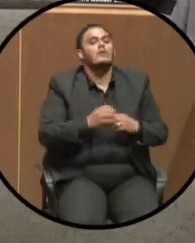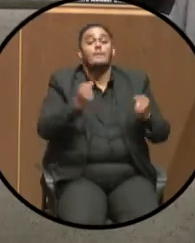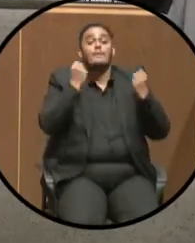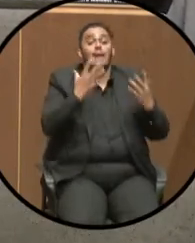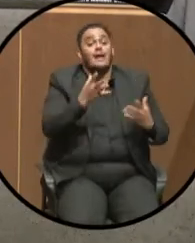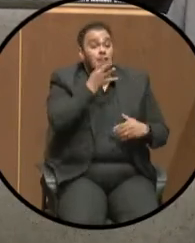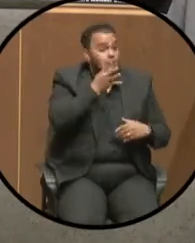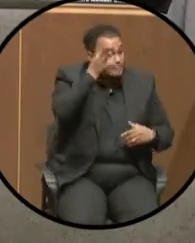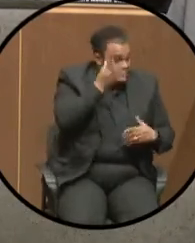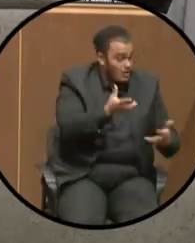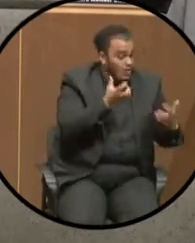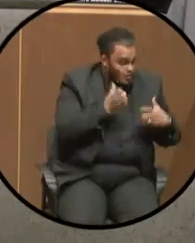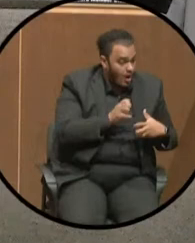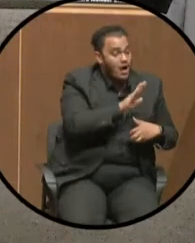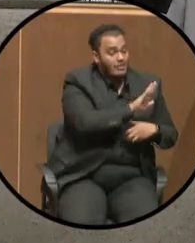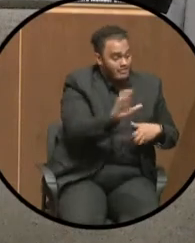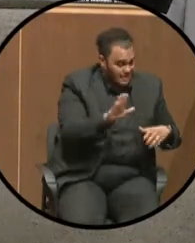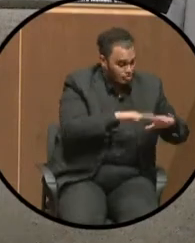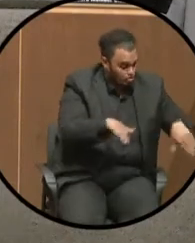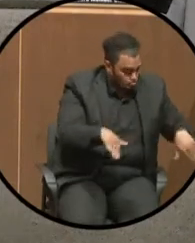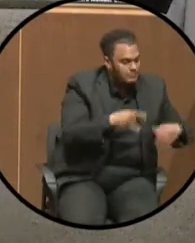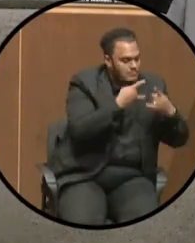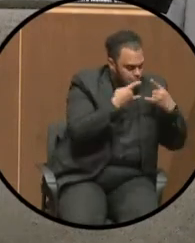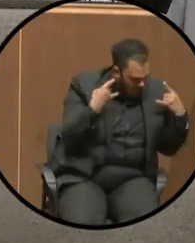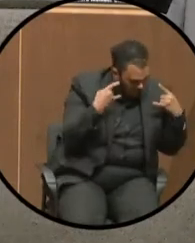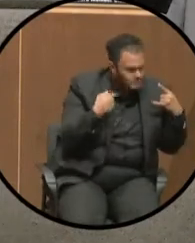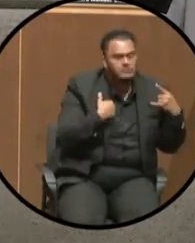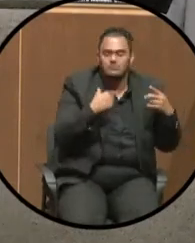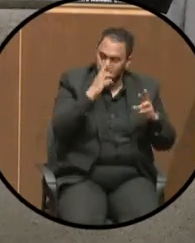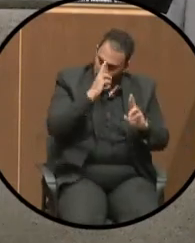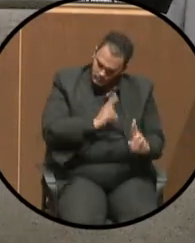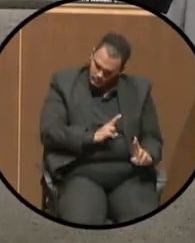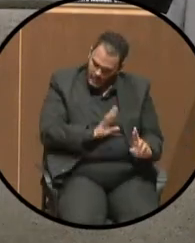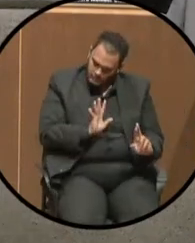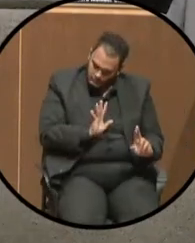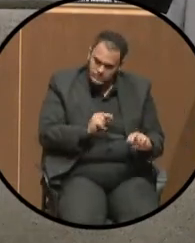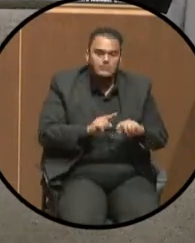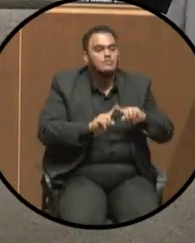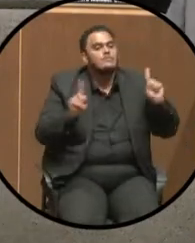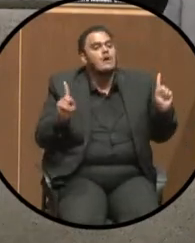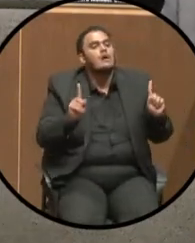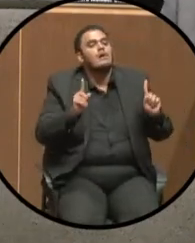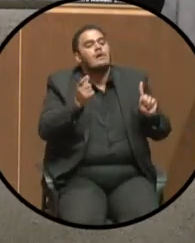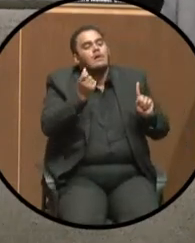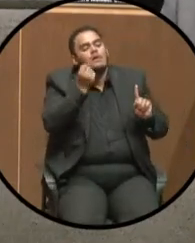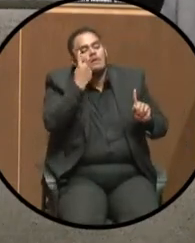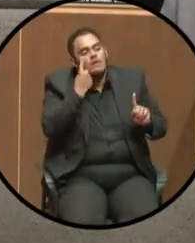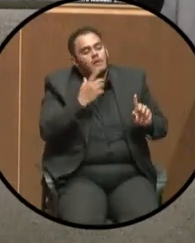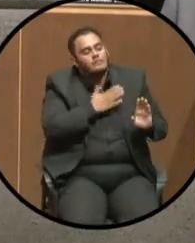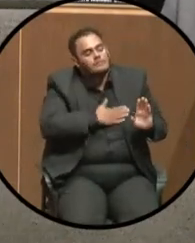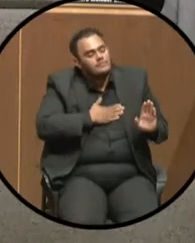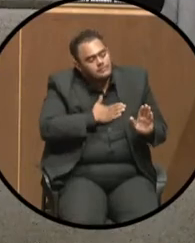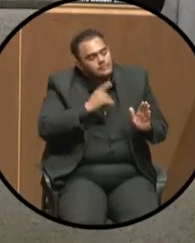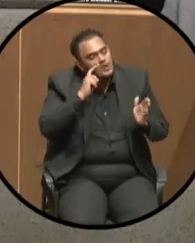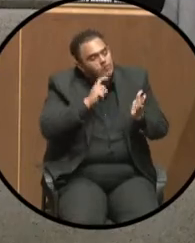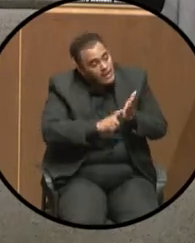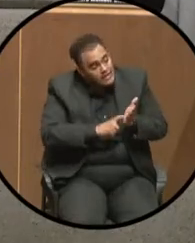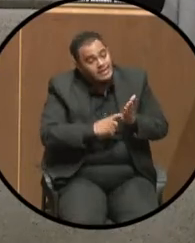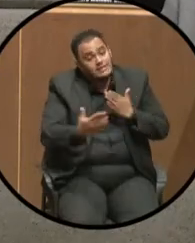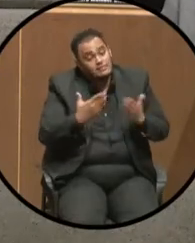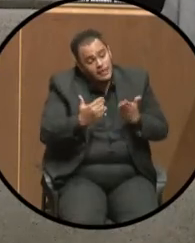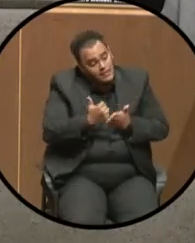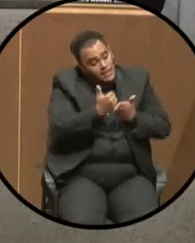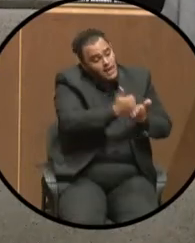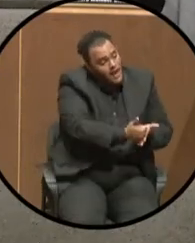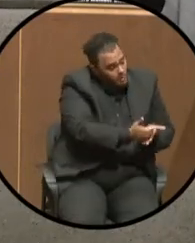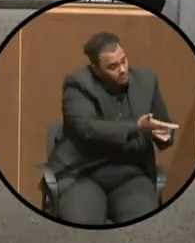who do want their children to wear a mask, and I respect that. I am asking you to please understand and acknowledge that while the mask may help their child,